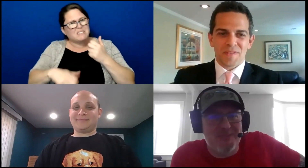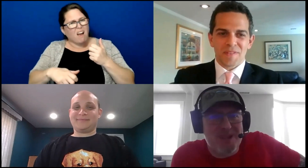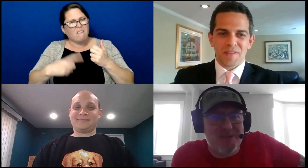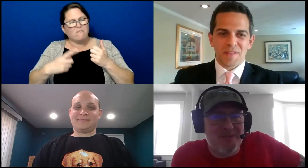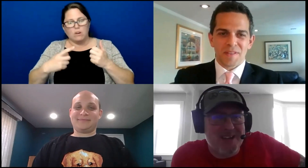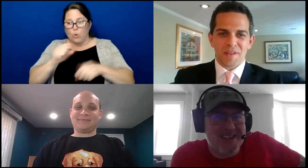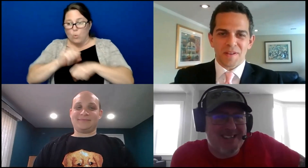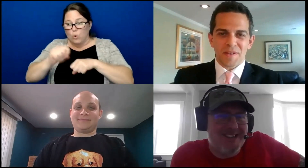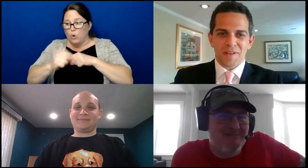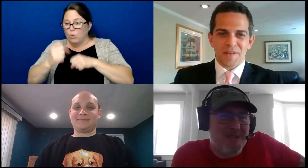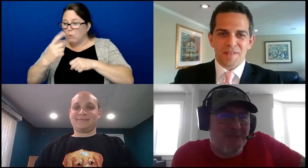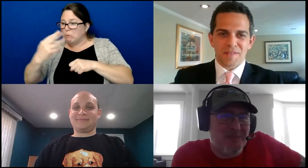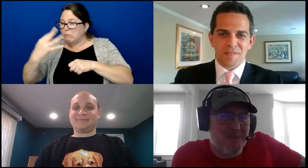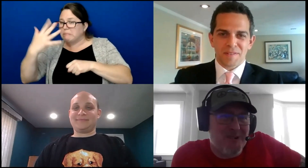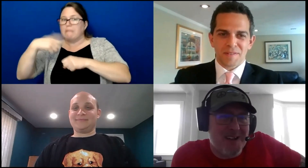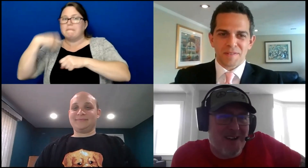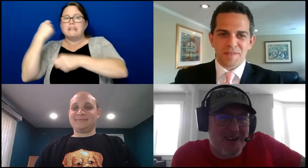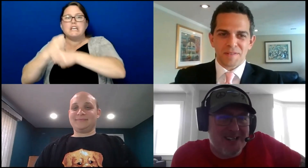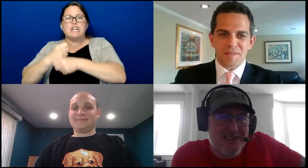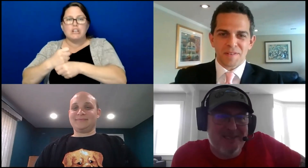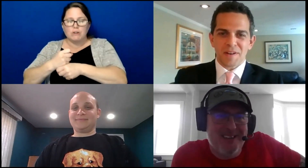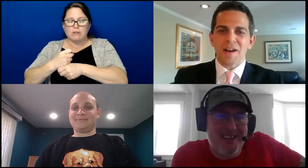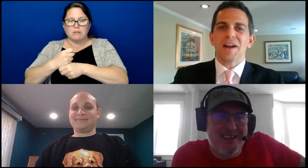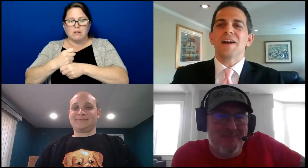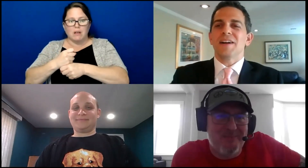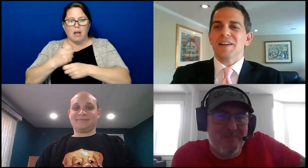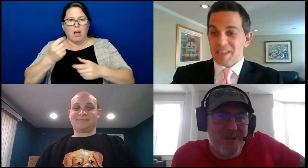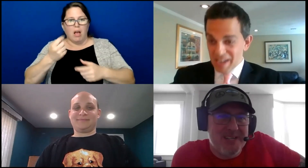from people, because people can be pretty honest.